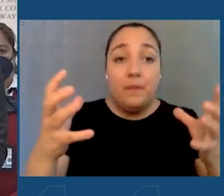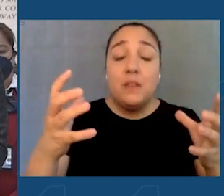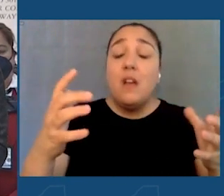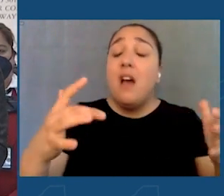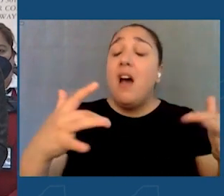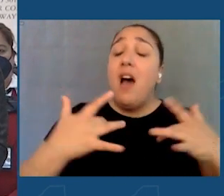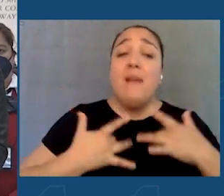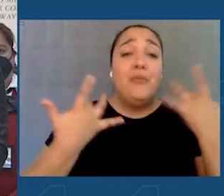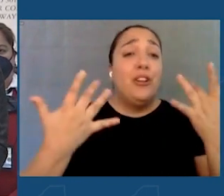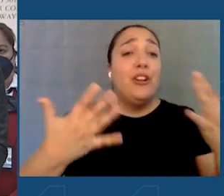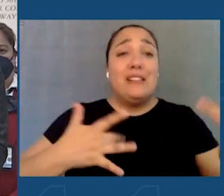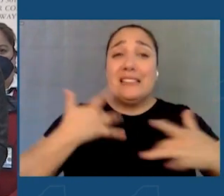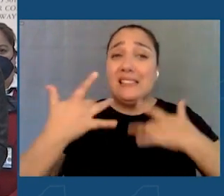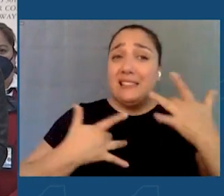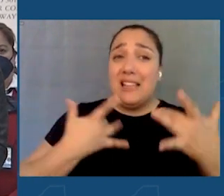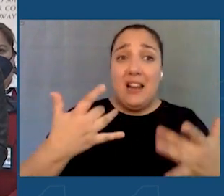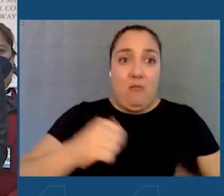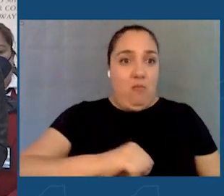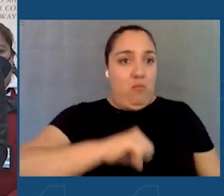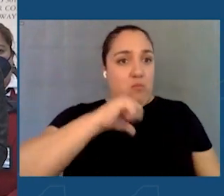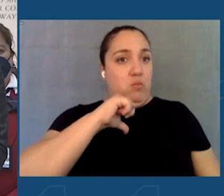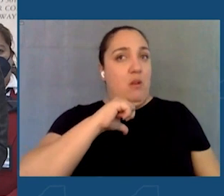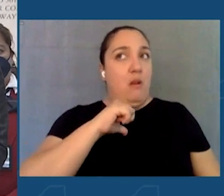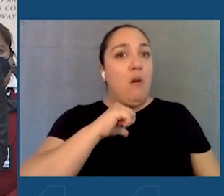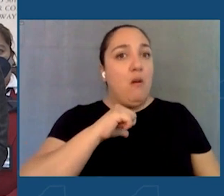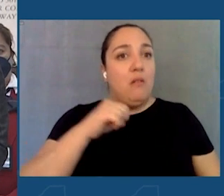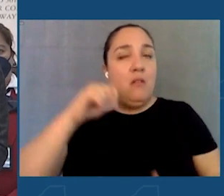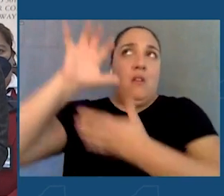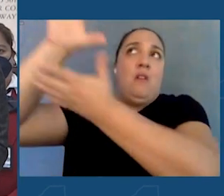even prouder of the